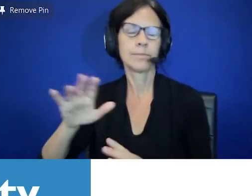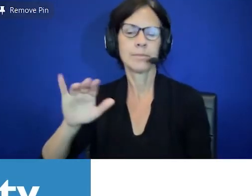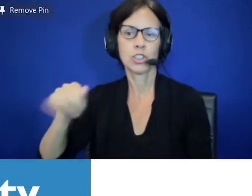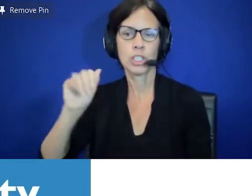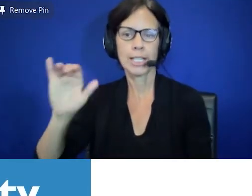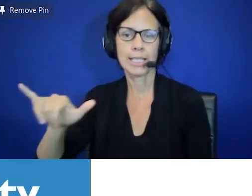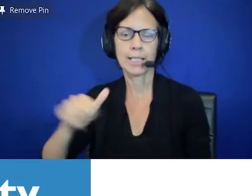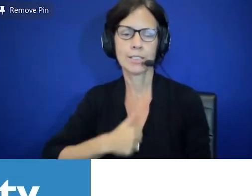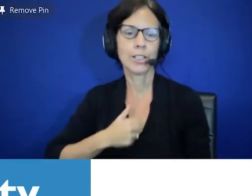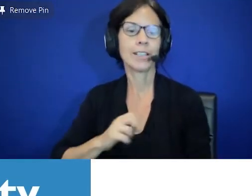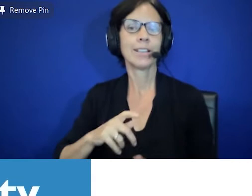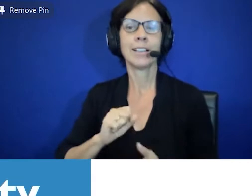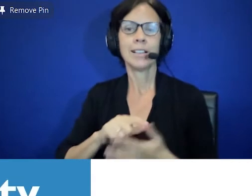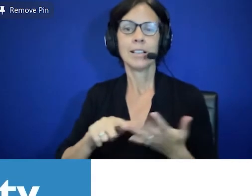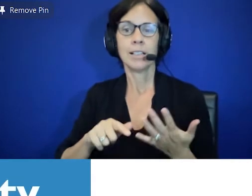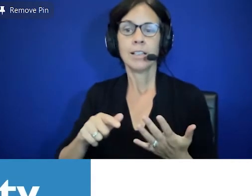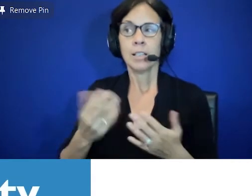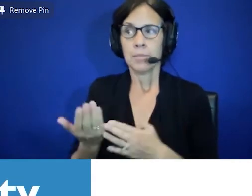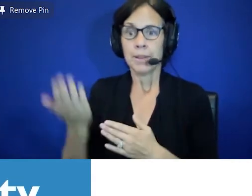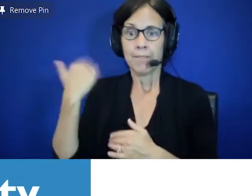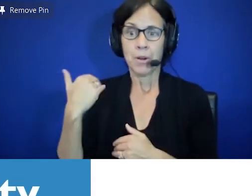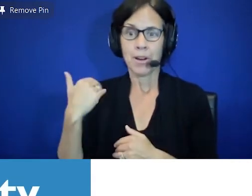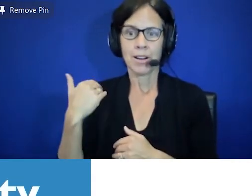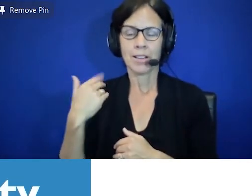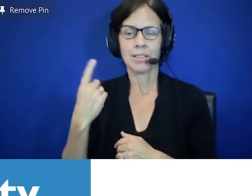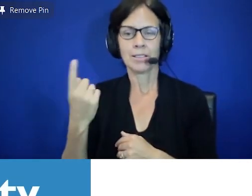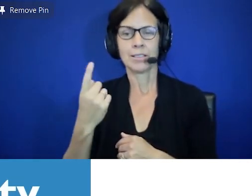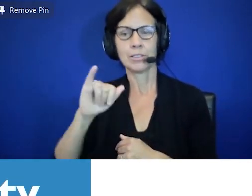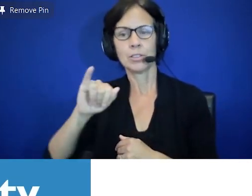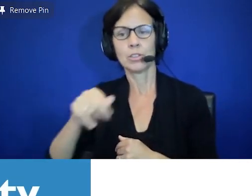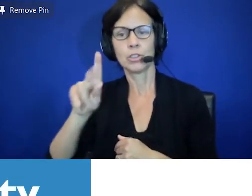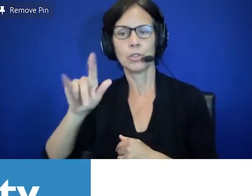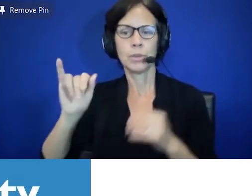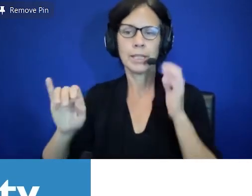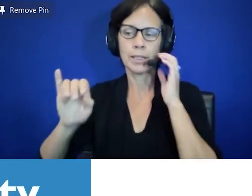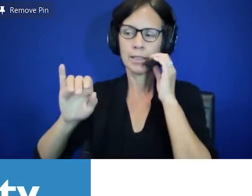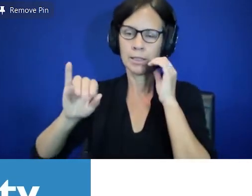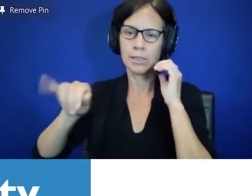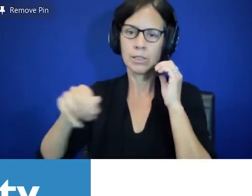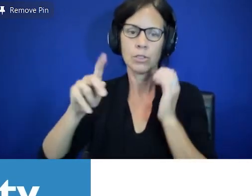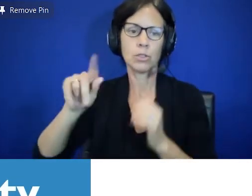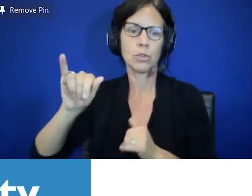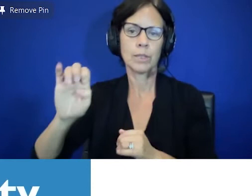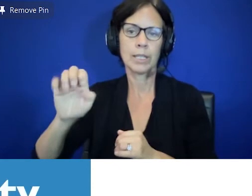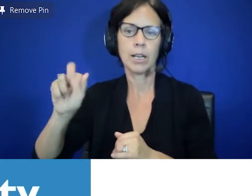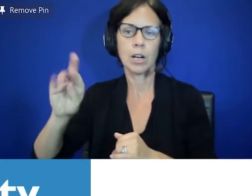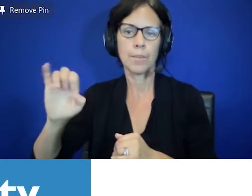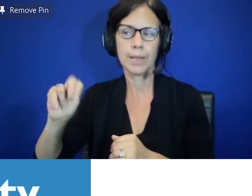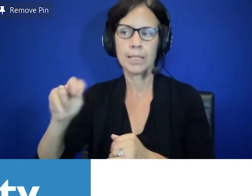We have earlier, Julie Arman said Louis's project was very